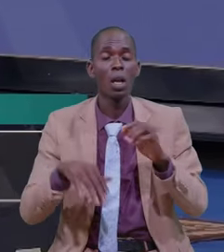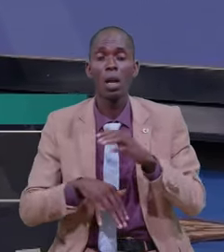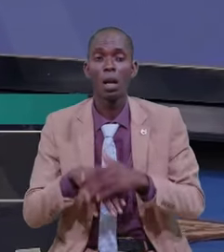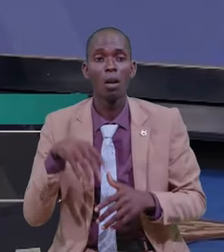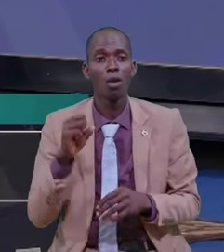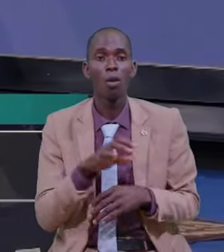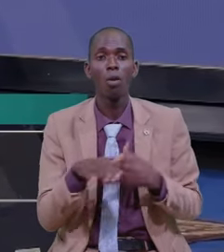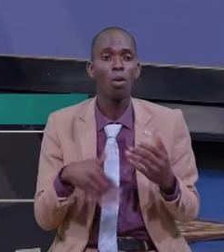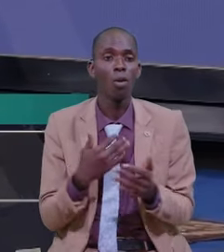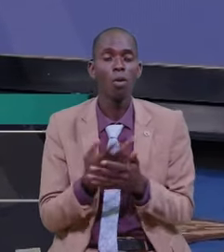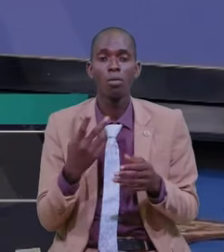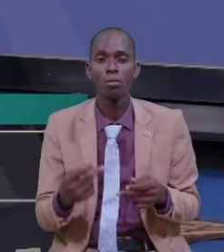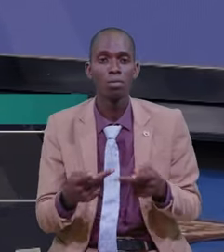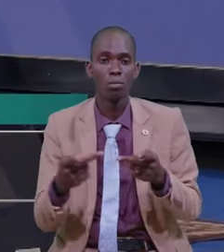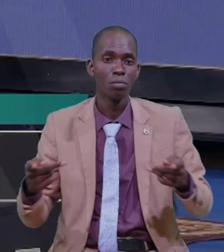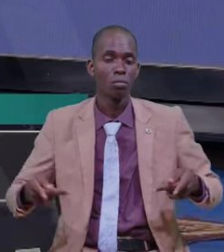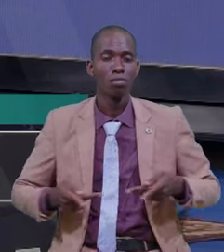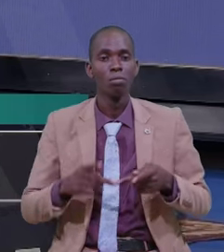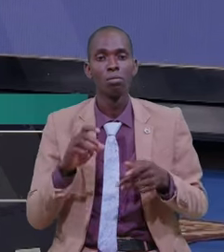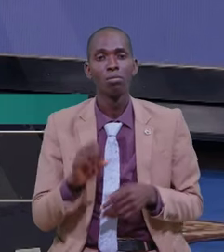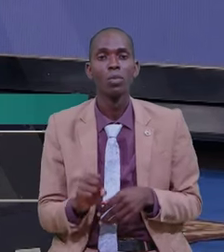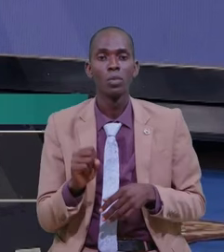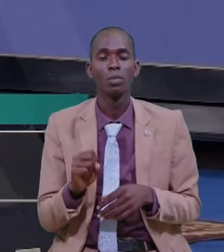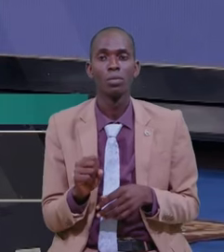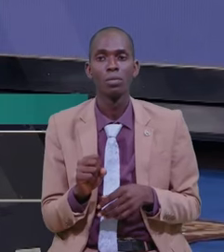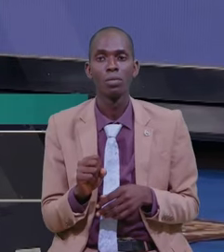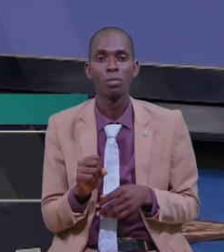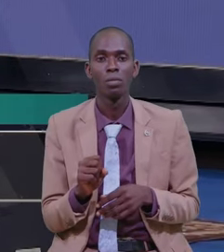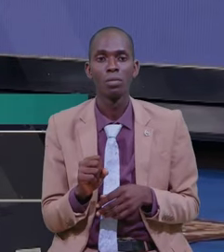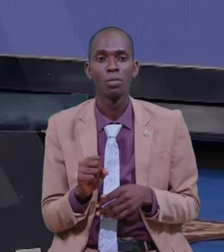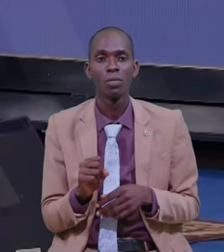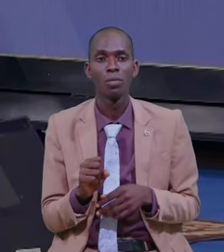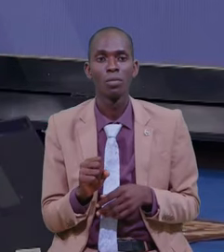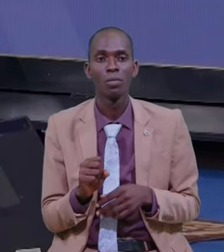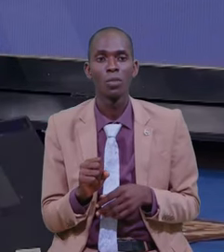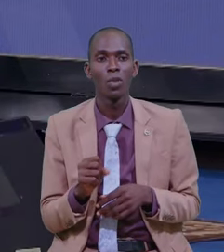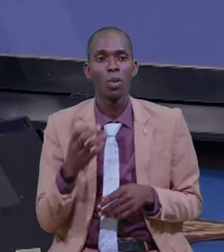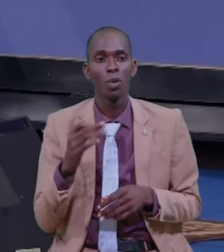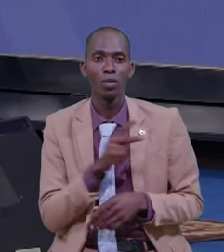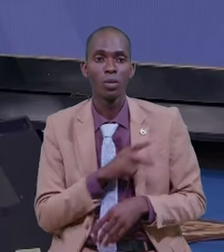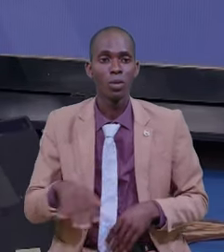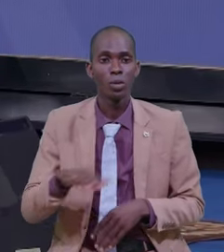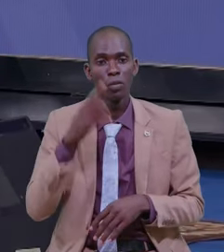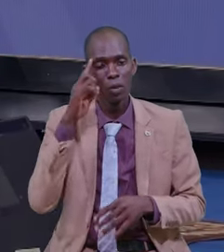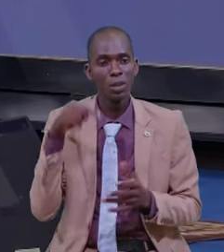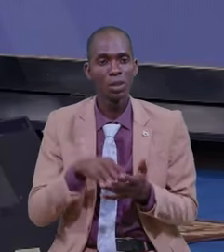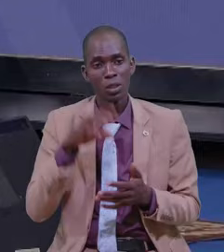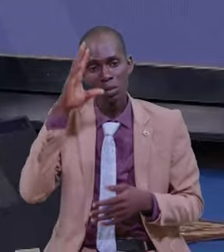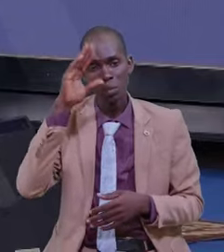the provinces of the kingdom. For this man,